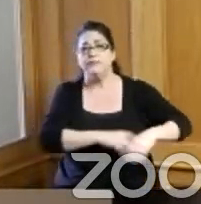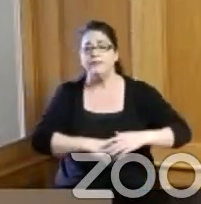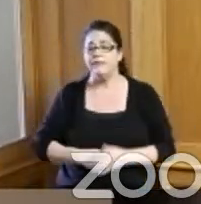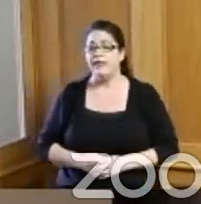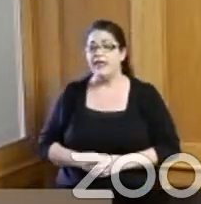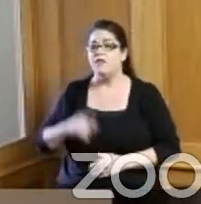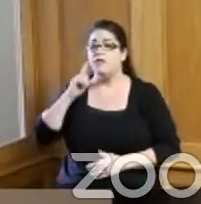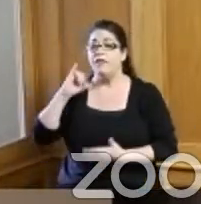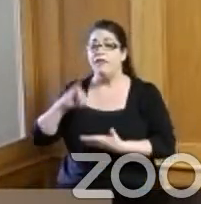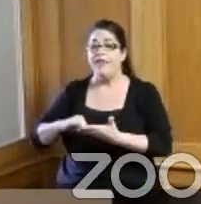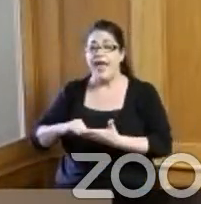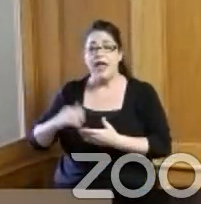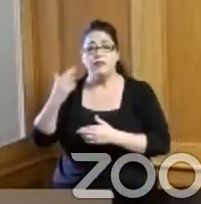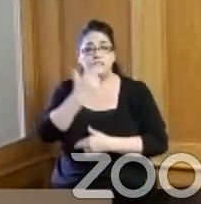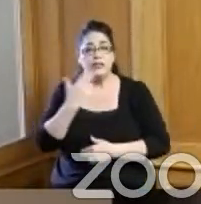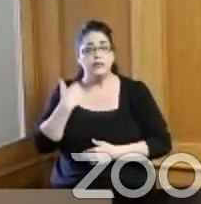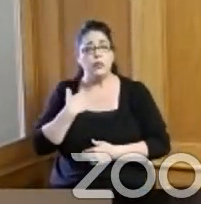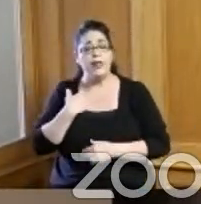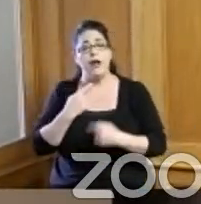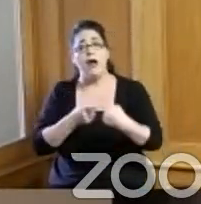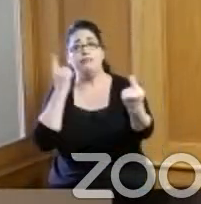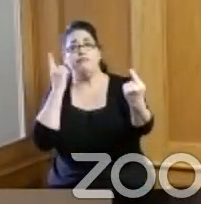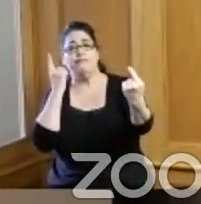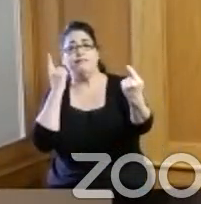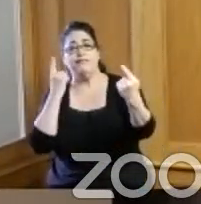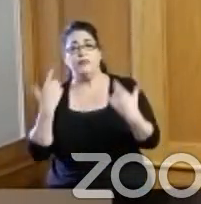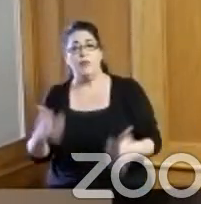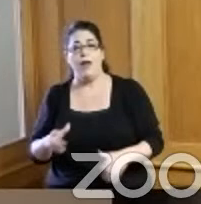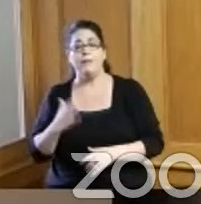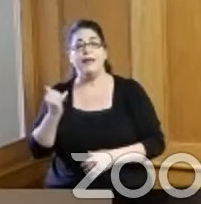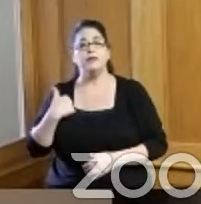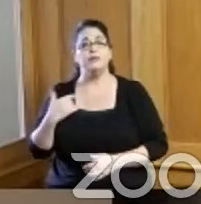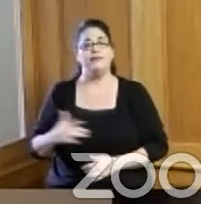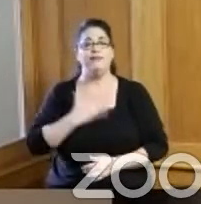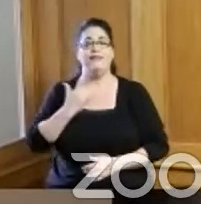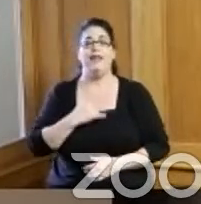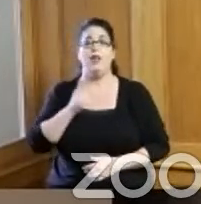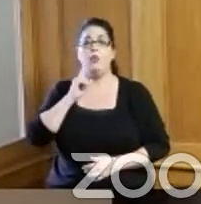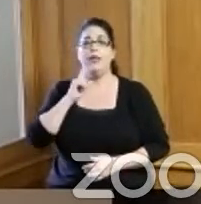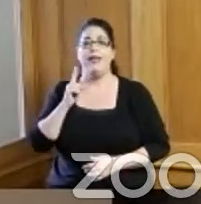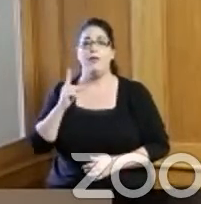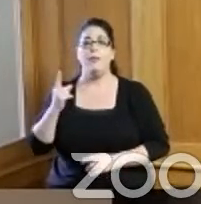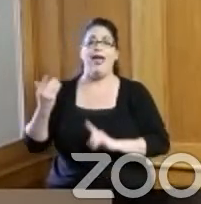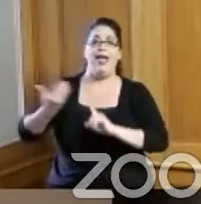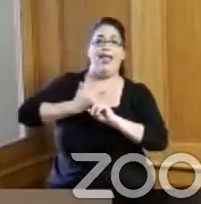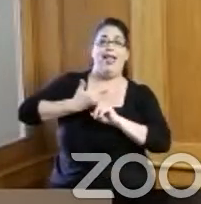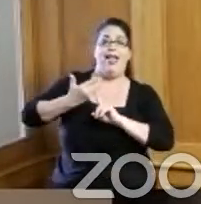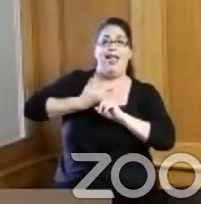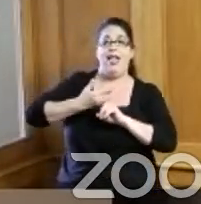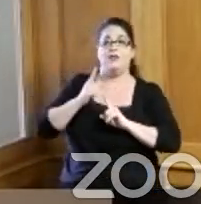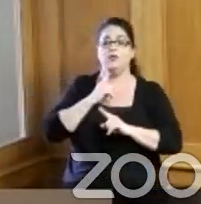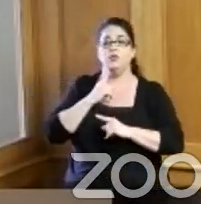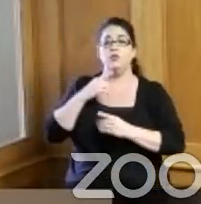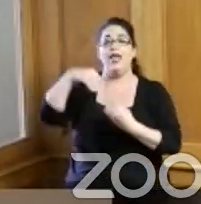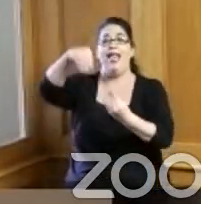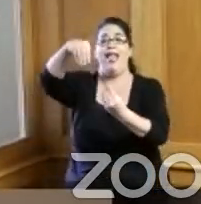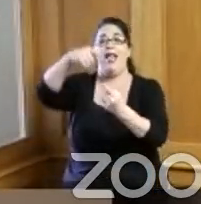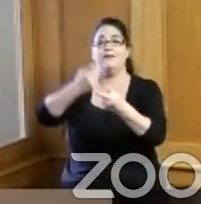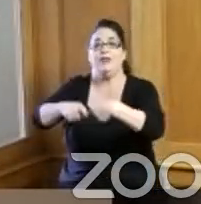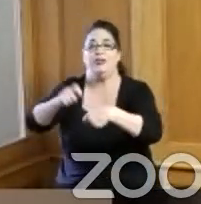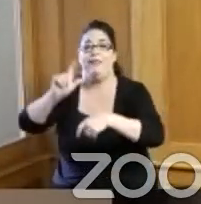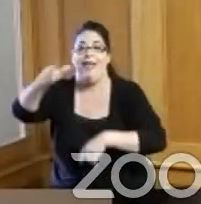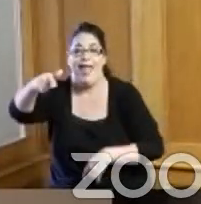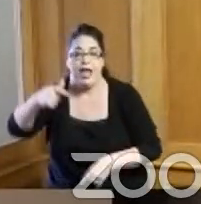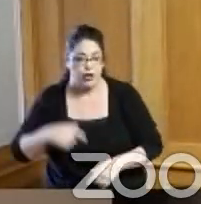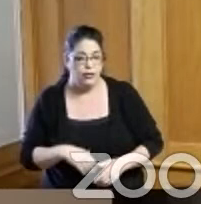And the reason that we were in opposition is because we felt like we were being manipulated by a bait and switch as the trail